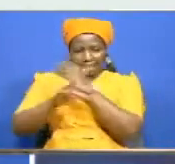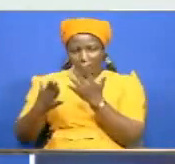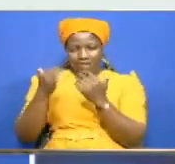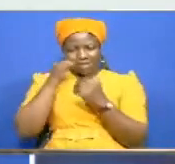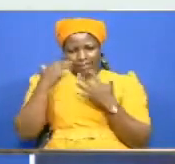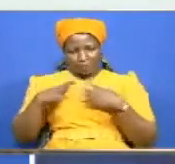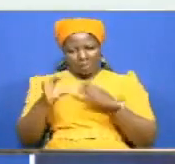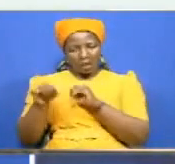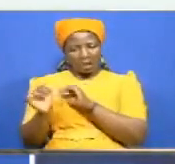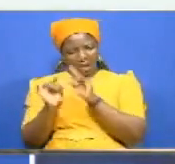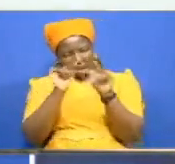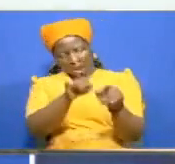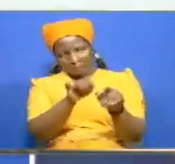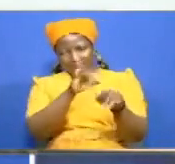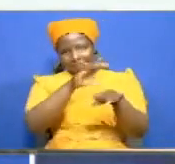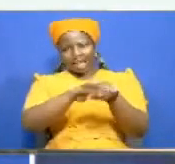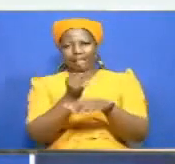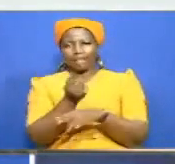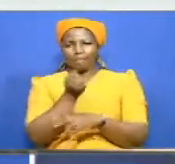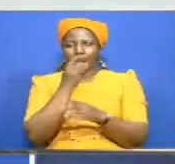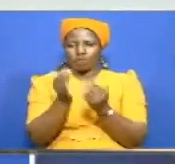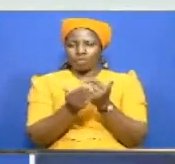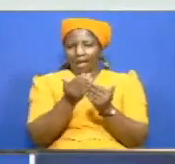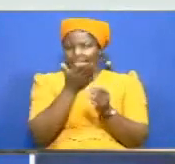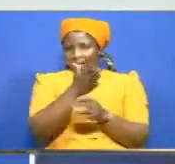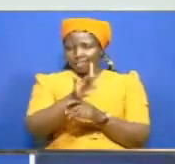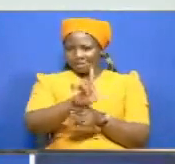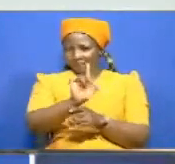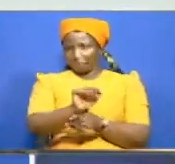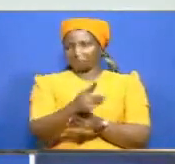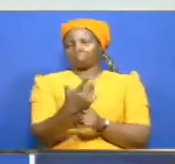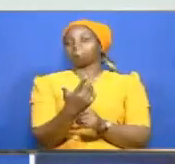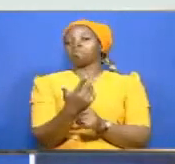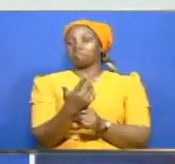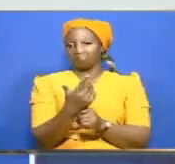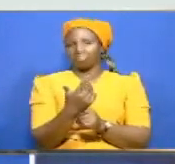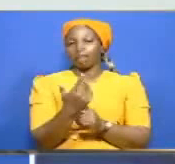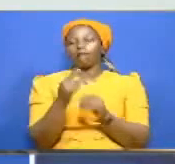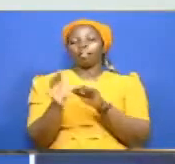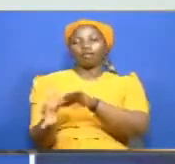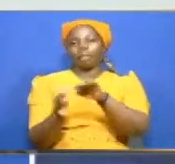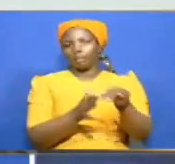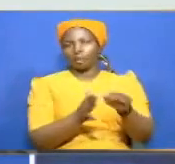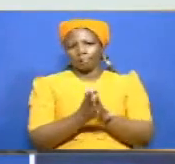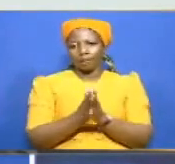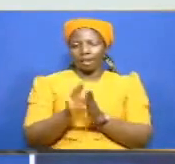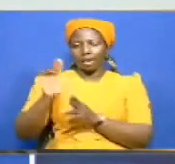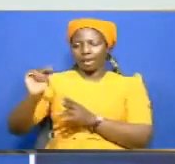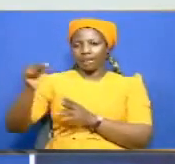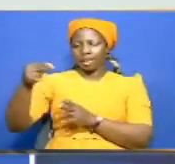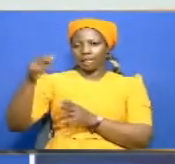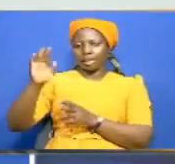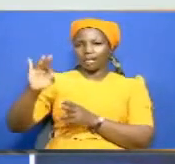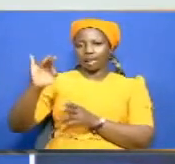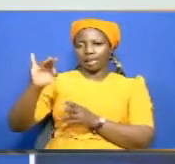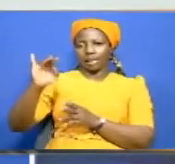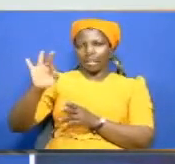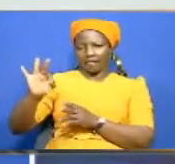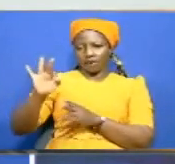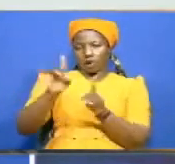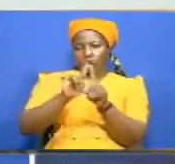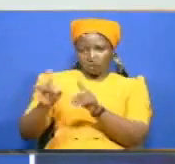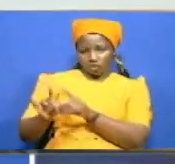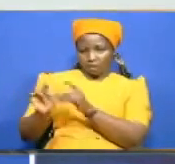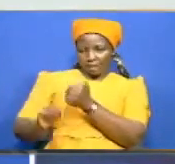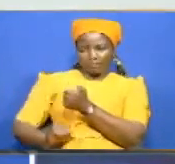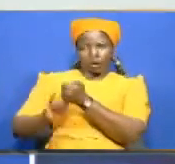that makes it quite affordable. Apart from that, the National Hospital Insurance Fund has an oncology package